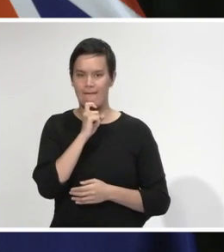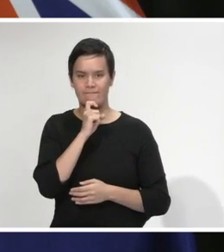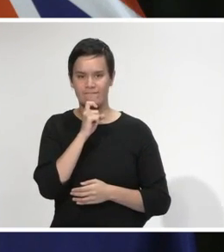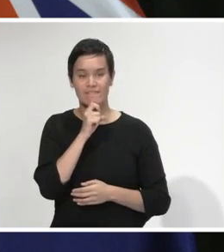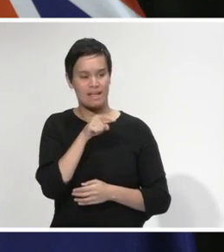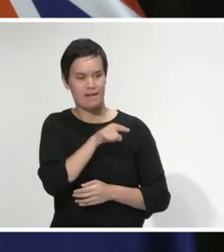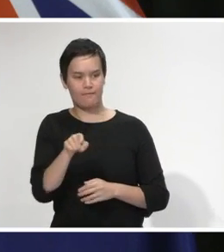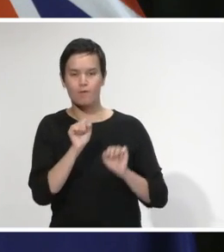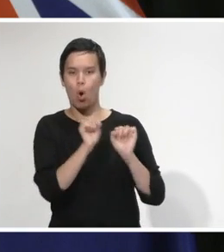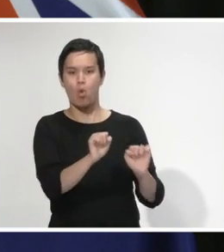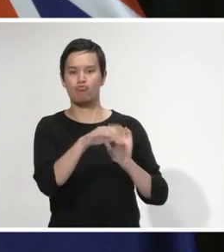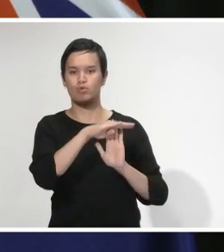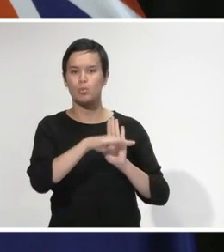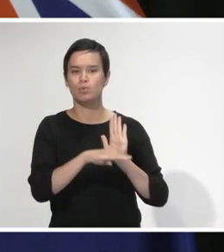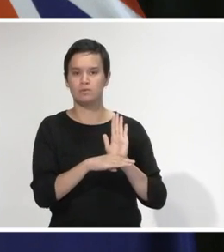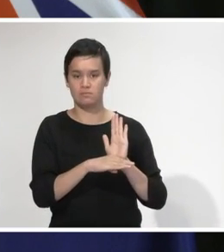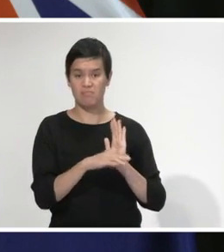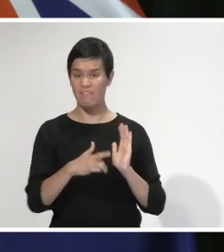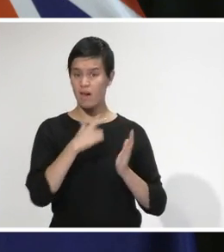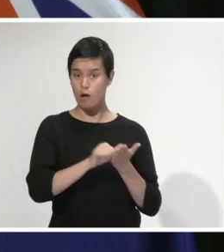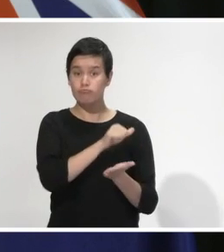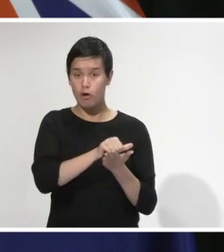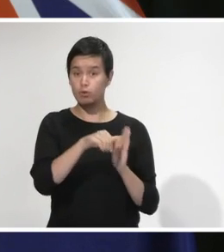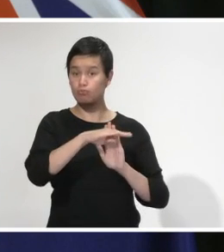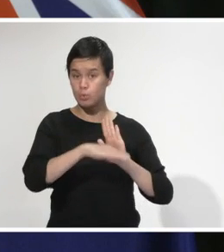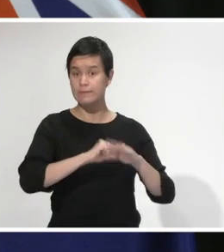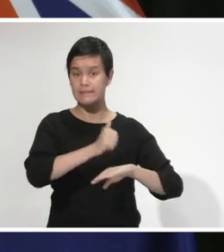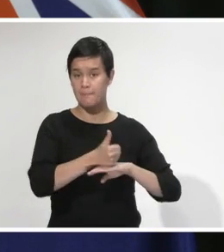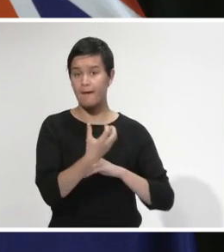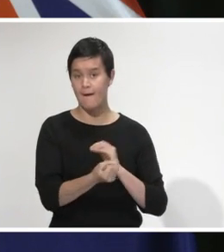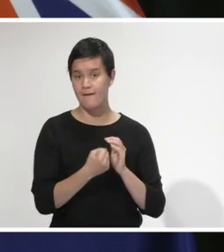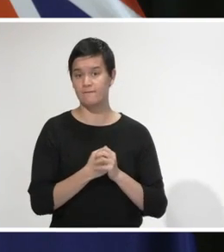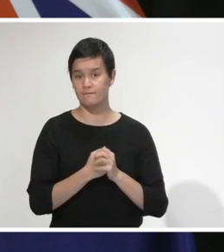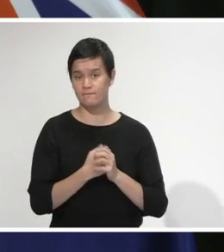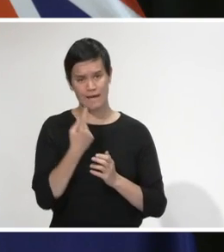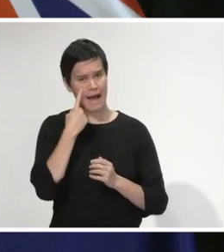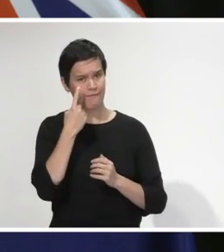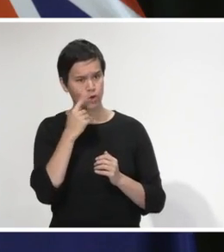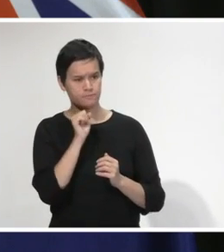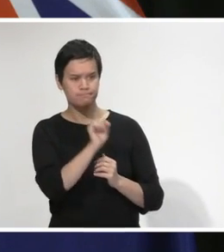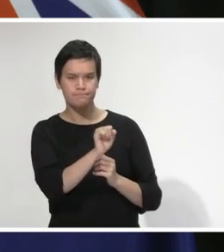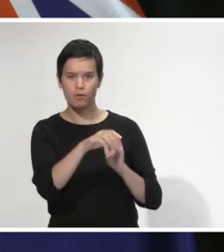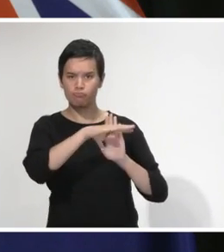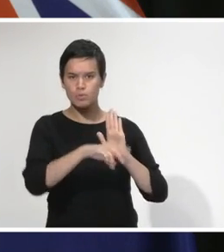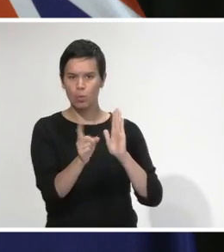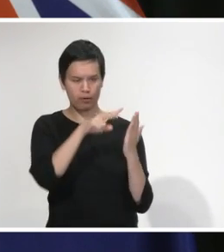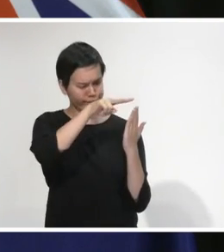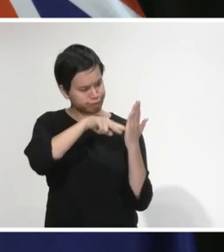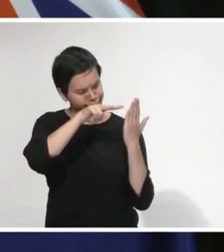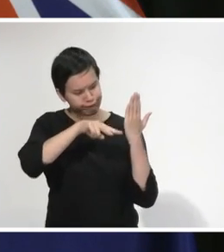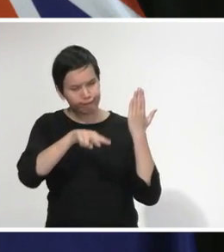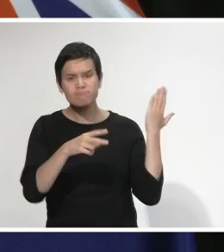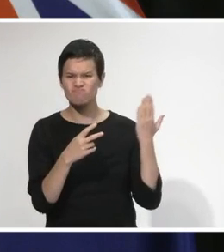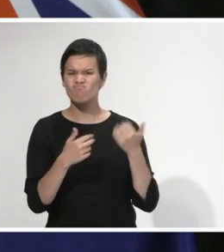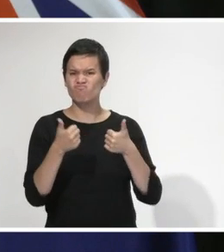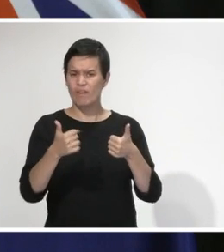have to take are still appropriate. And having looked at the advice for airline staff, which is very thorough, I think the precautions are appropriate